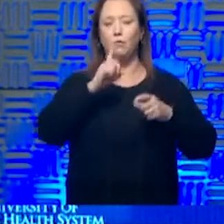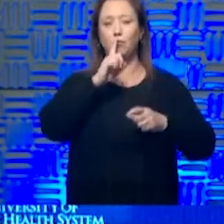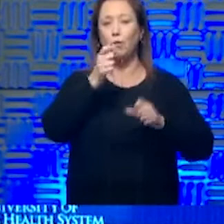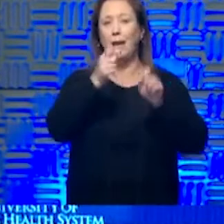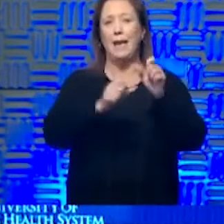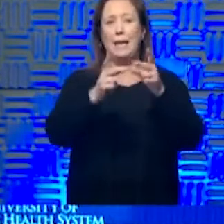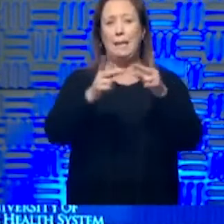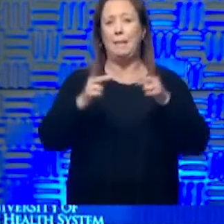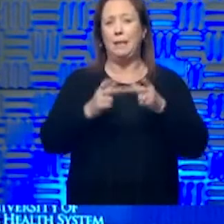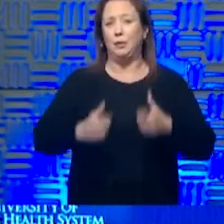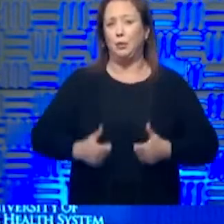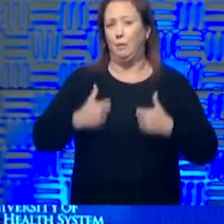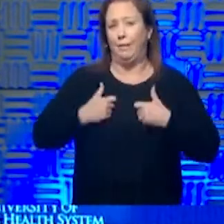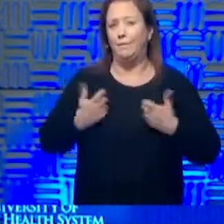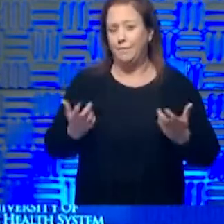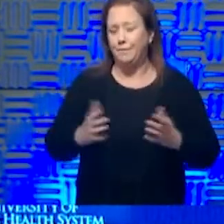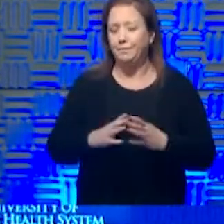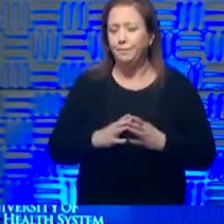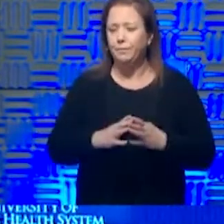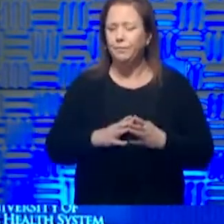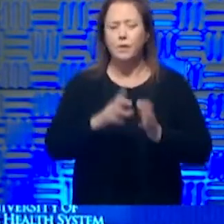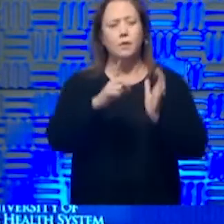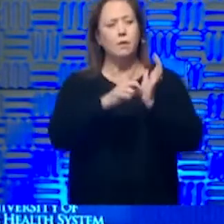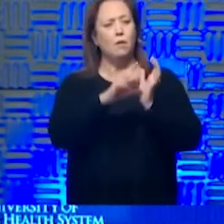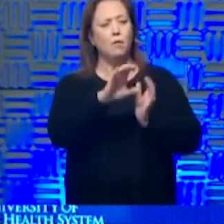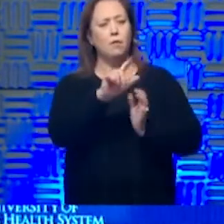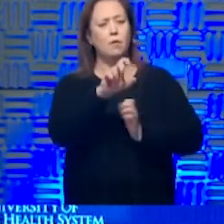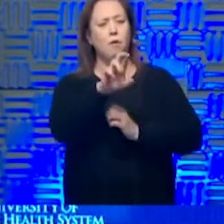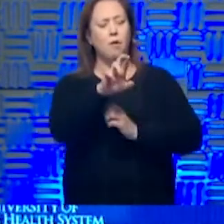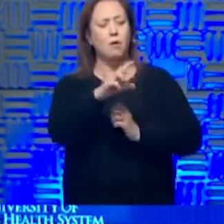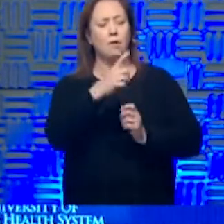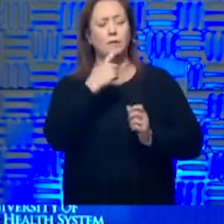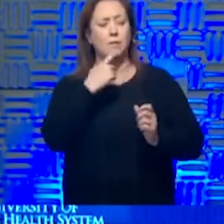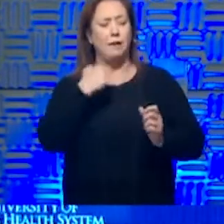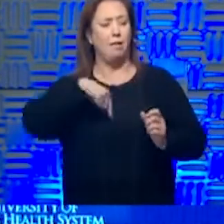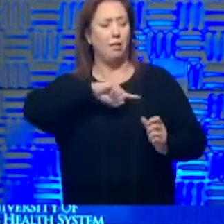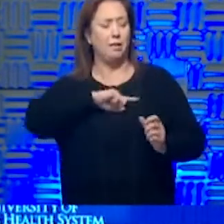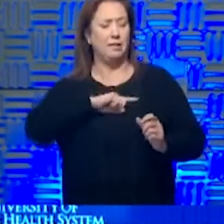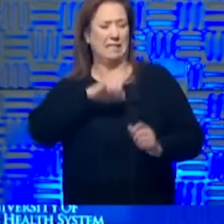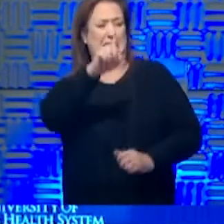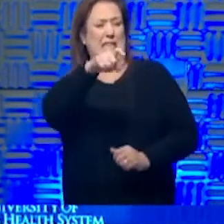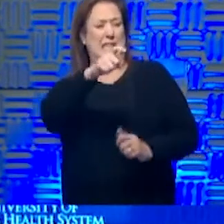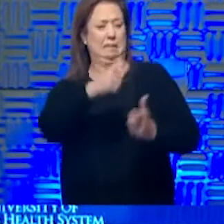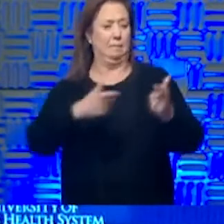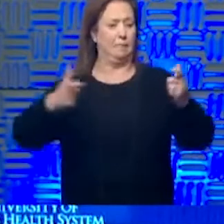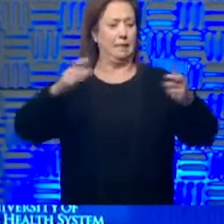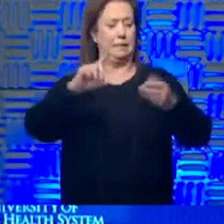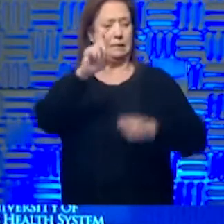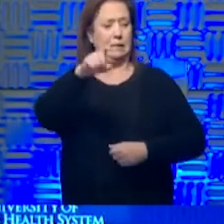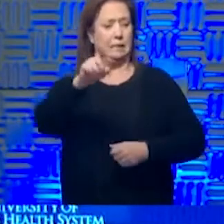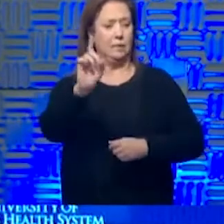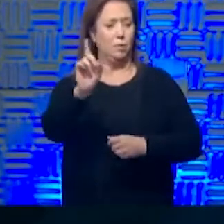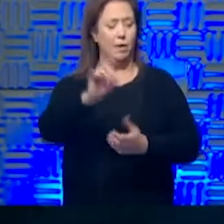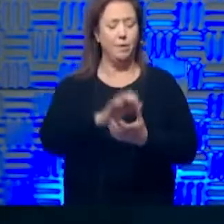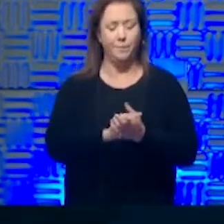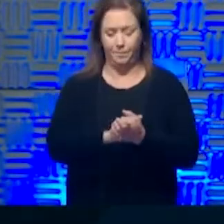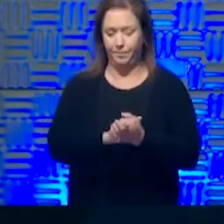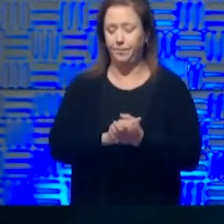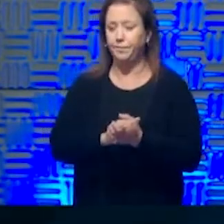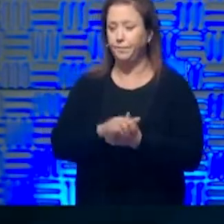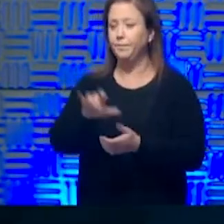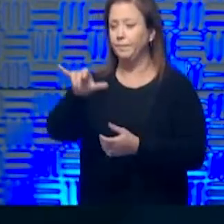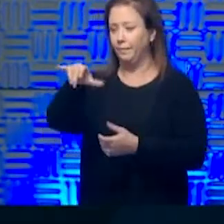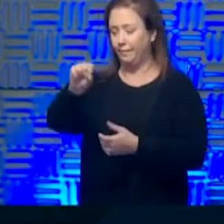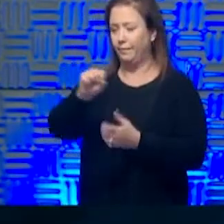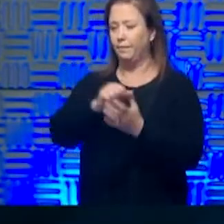Dr. Collier, any other thoughts from your standpoint about where the greatest need in Kansas will be? Yeah, so we see